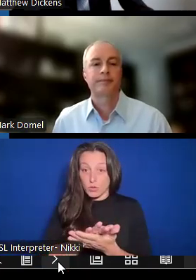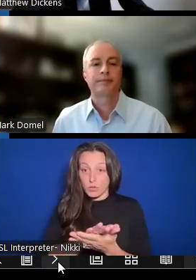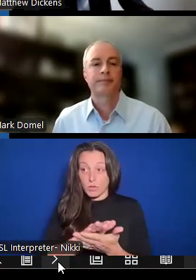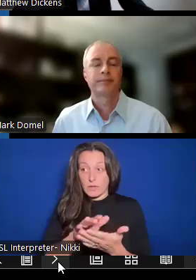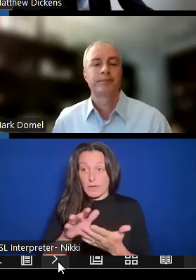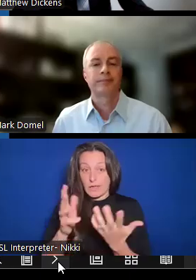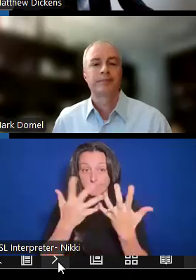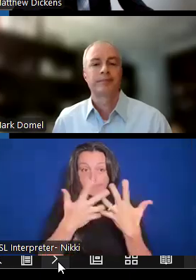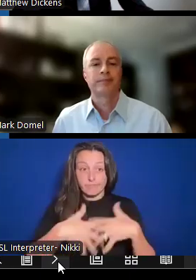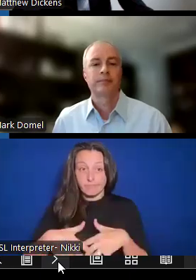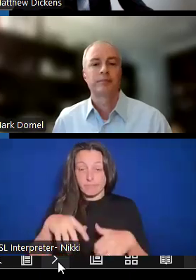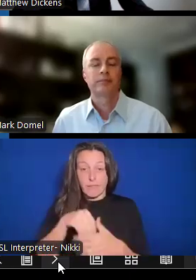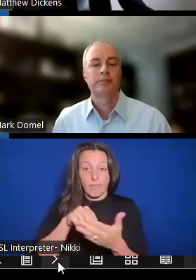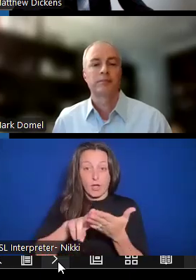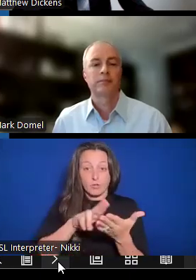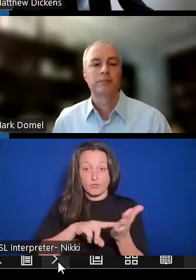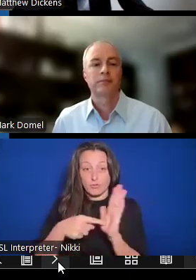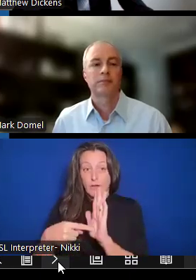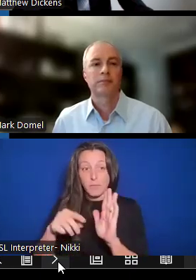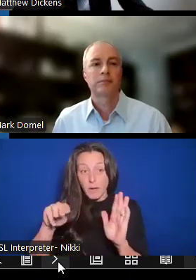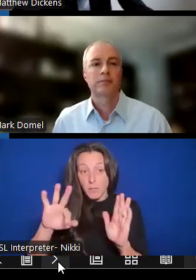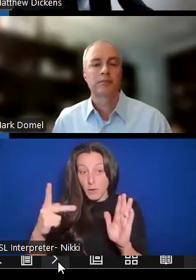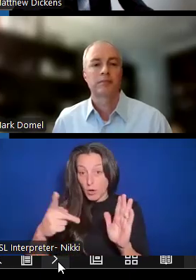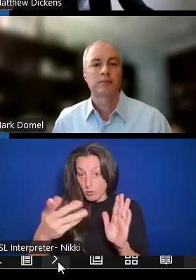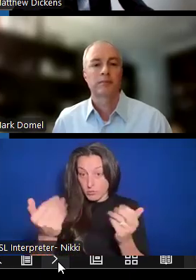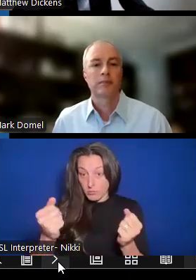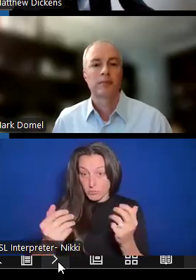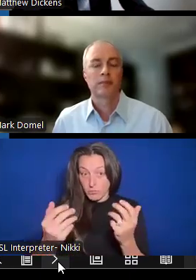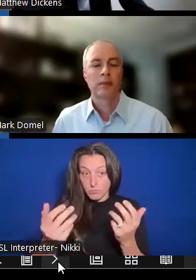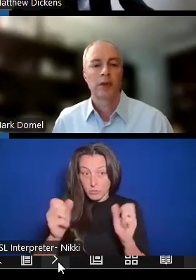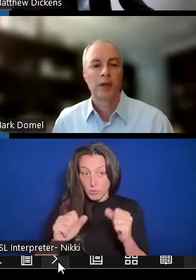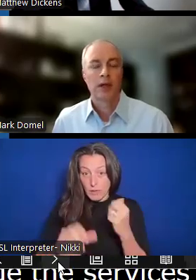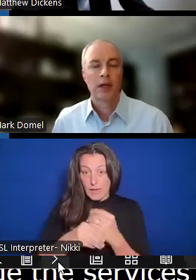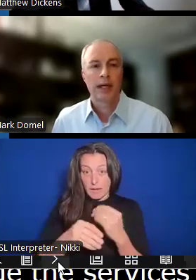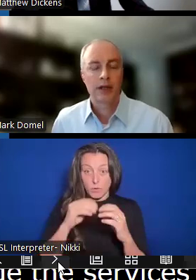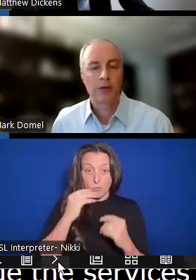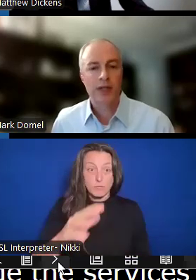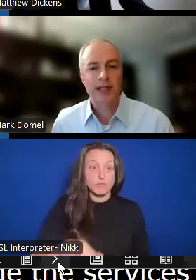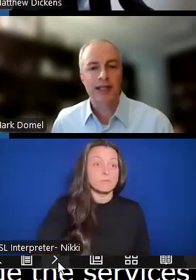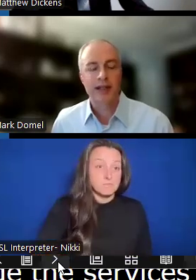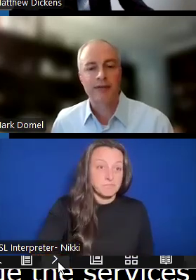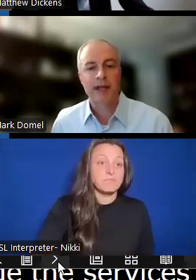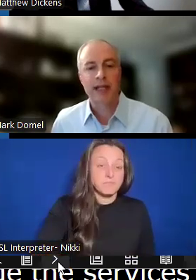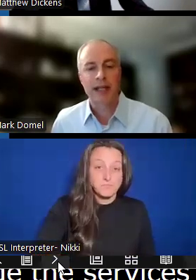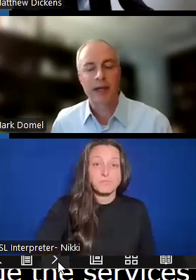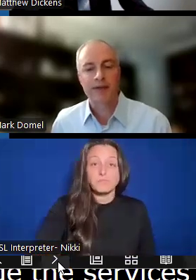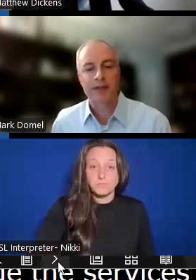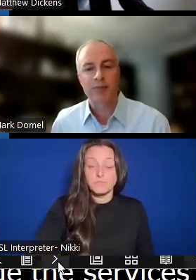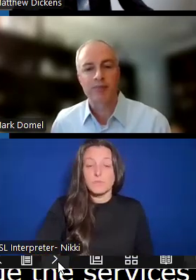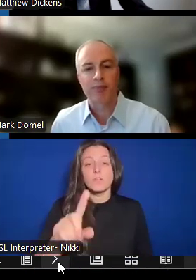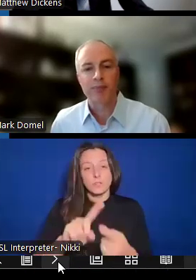that worked out in the contract. But Mark, please feel free to add any additional information. Yeah, in order to get the funding,